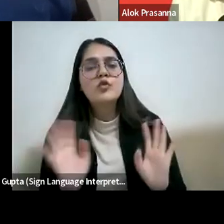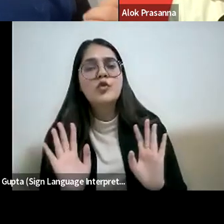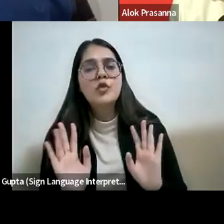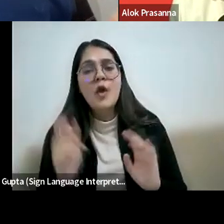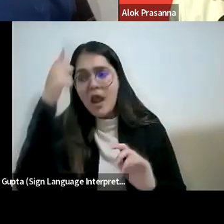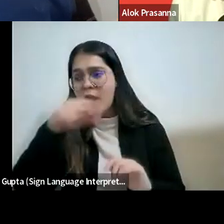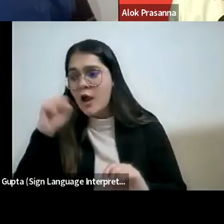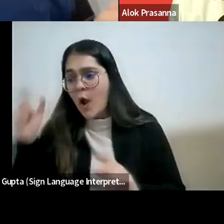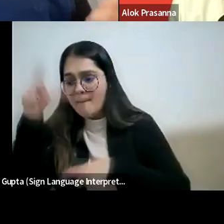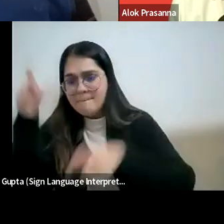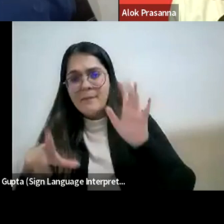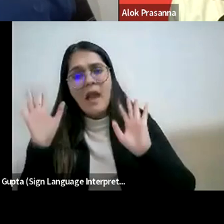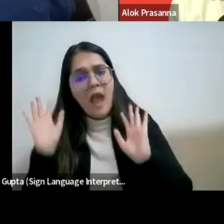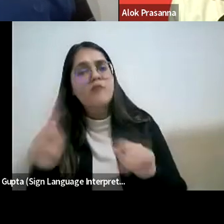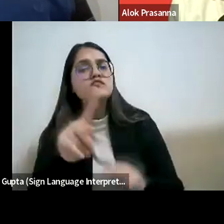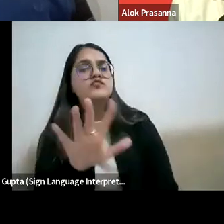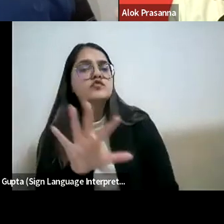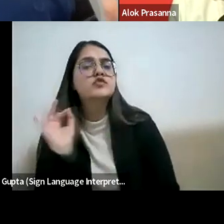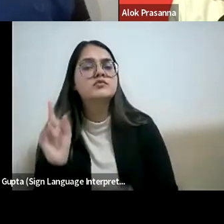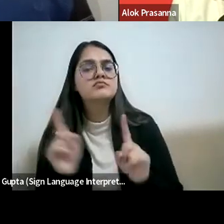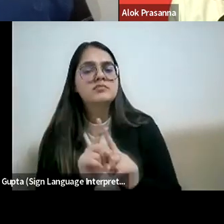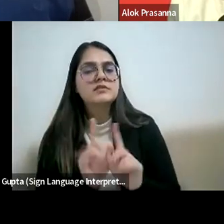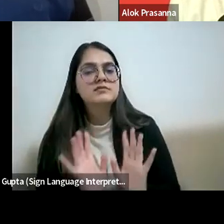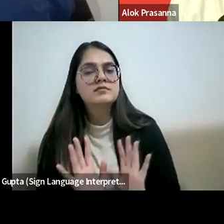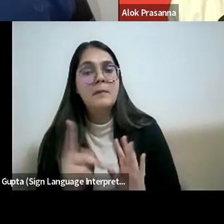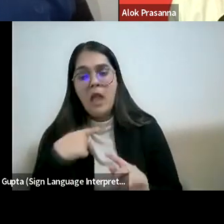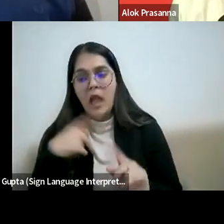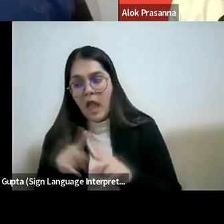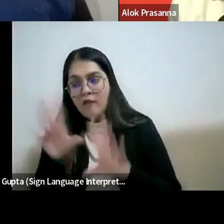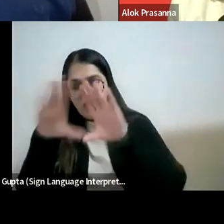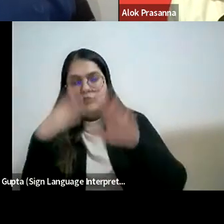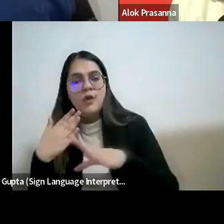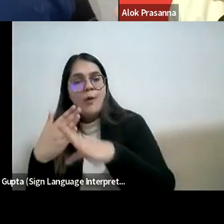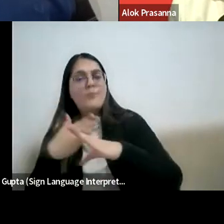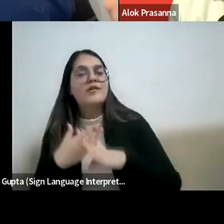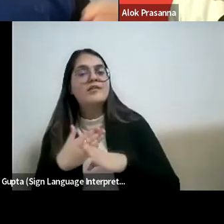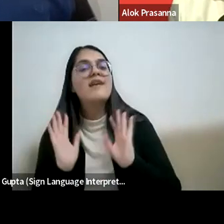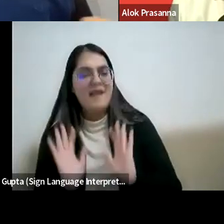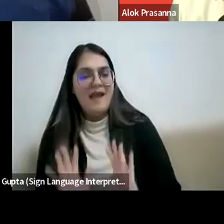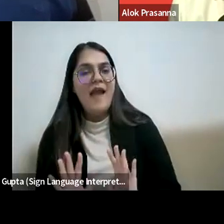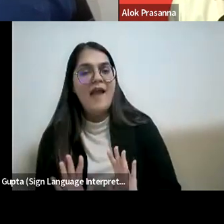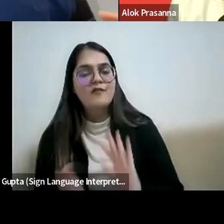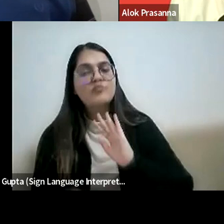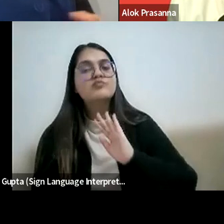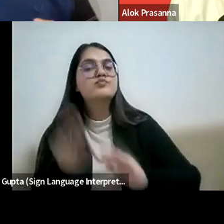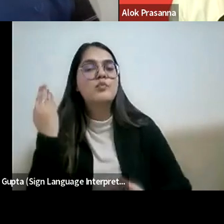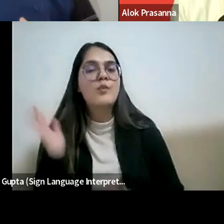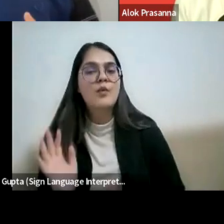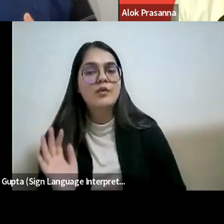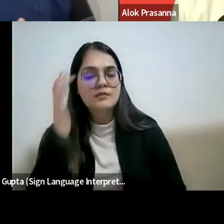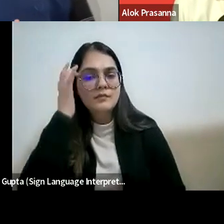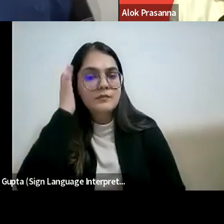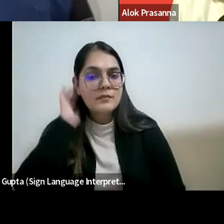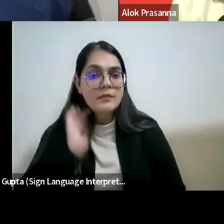the ordinary working class people of India have defended the constitution more than its